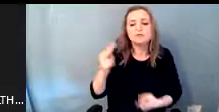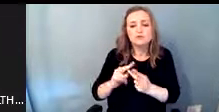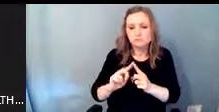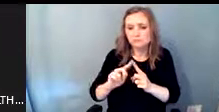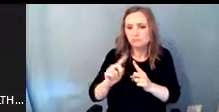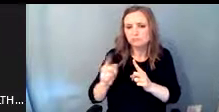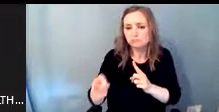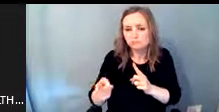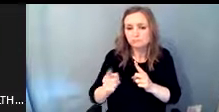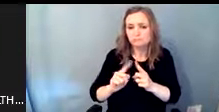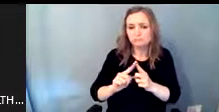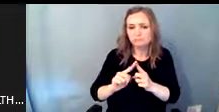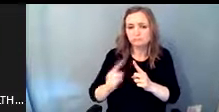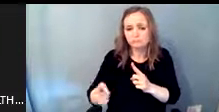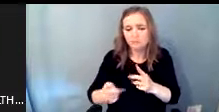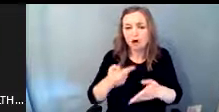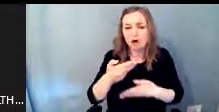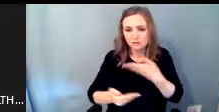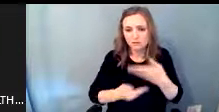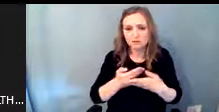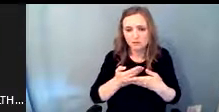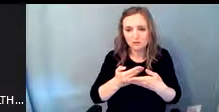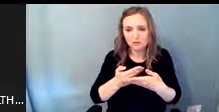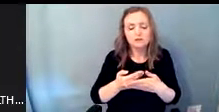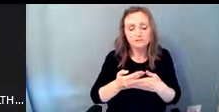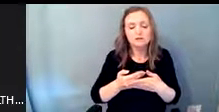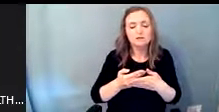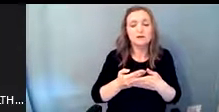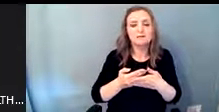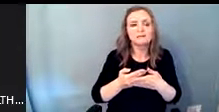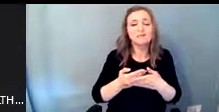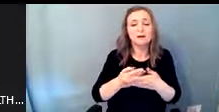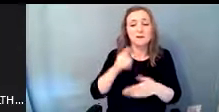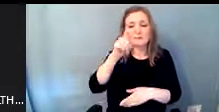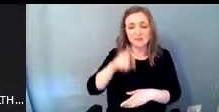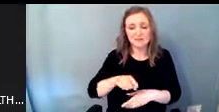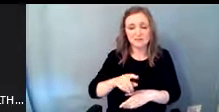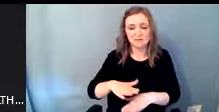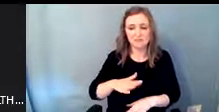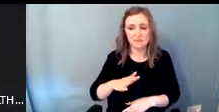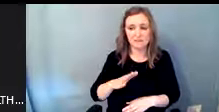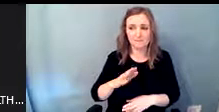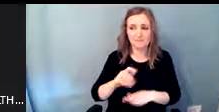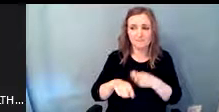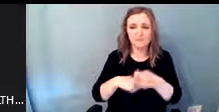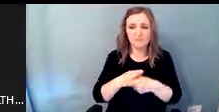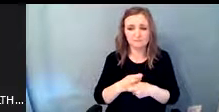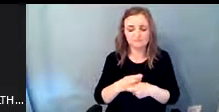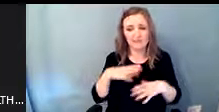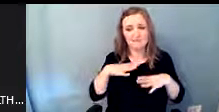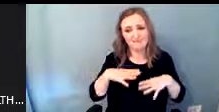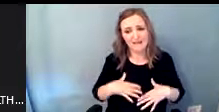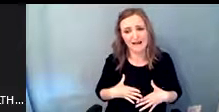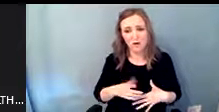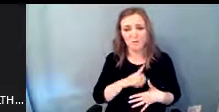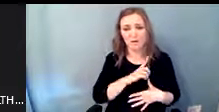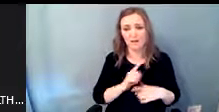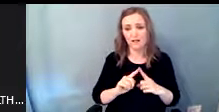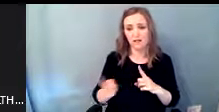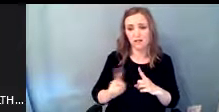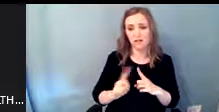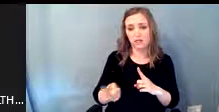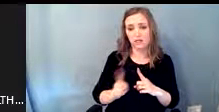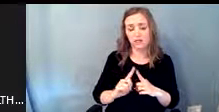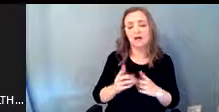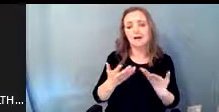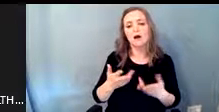get very tired with those constant regular trips to the hospital. And so I think it's been well received by the patients who've experienced less